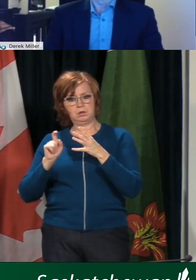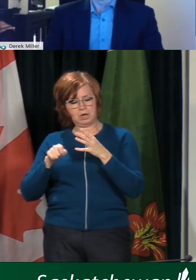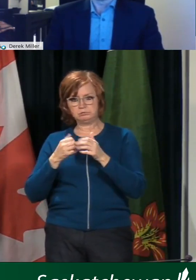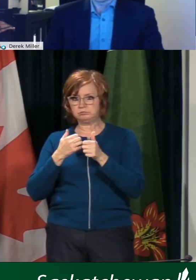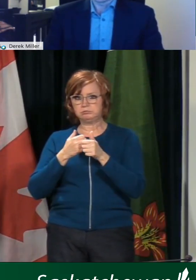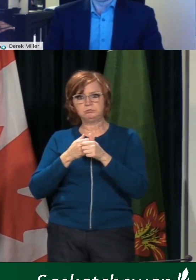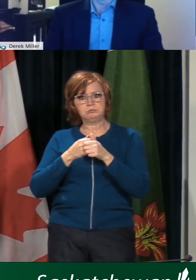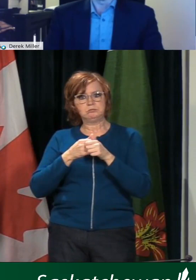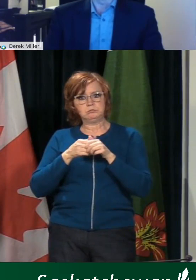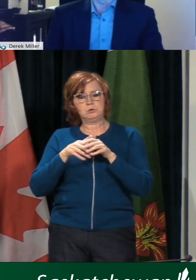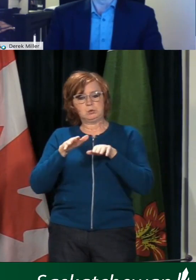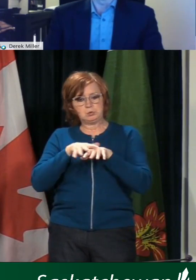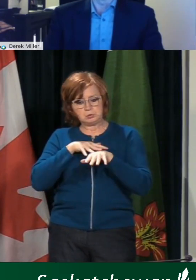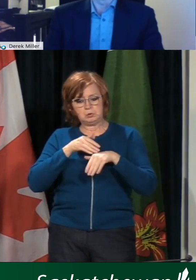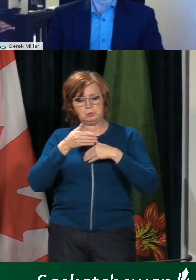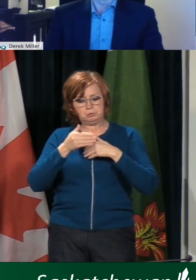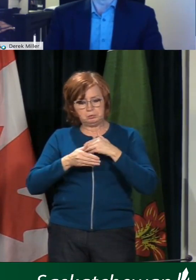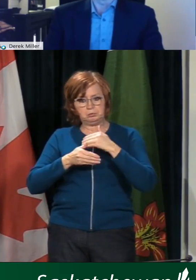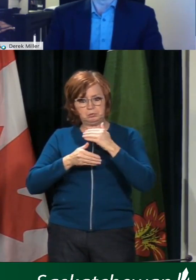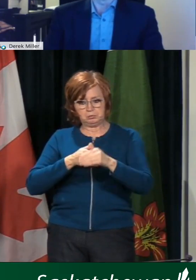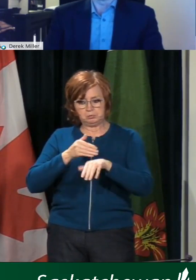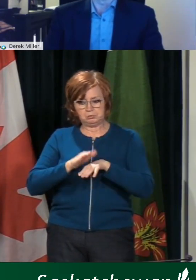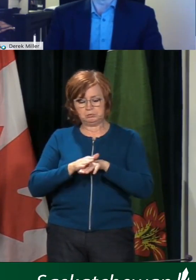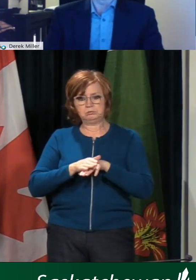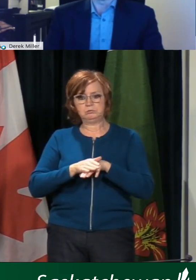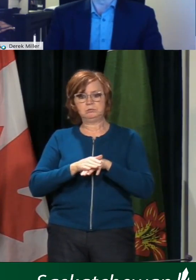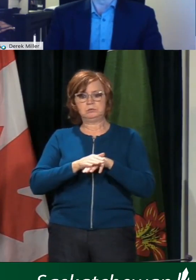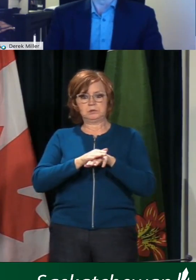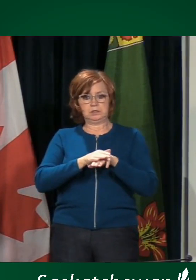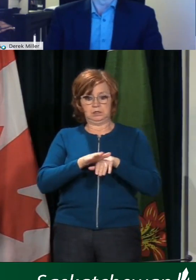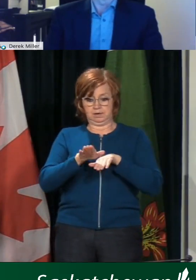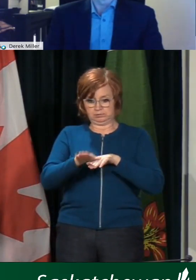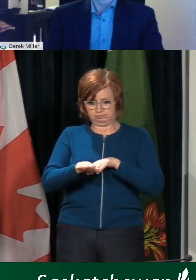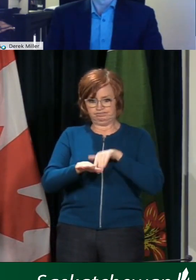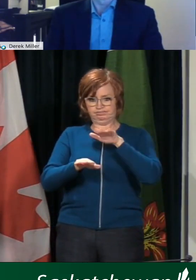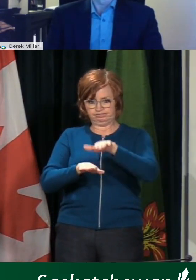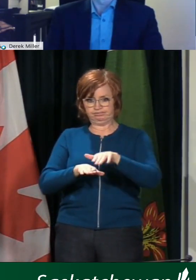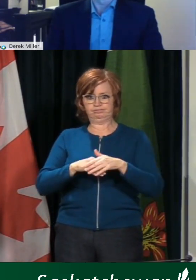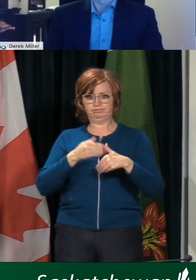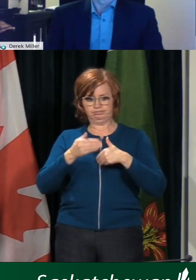manner in response to COVID-19 demand.